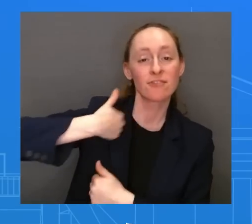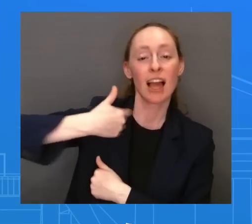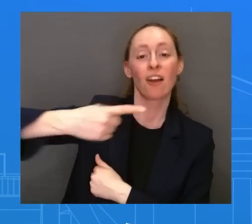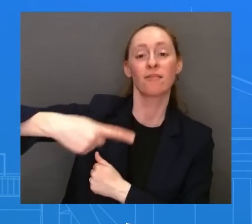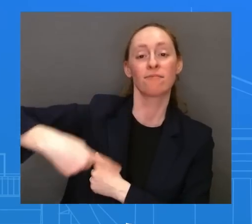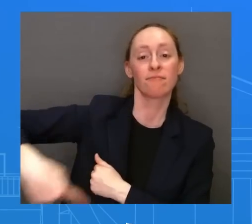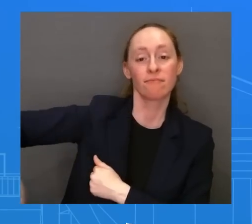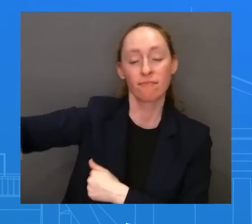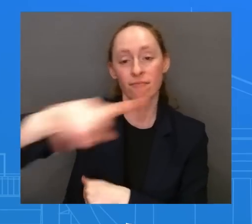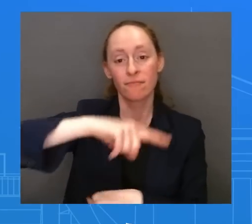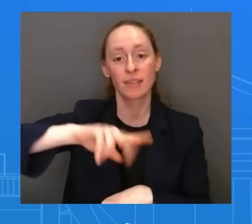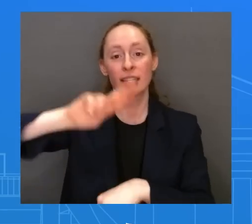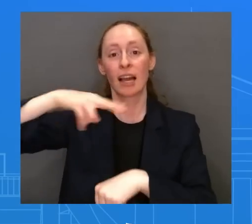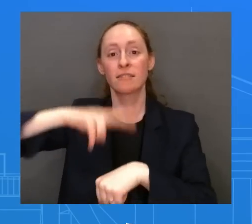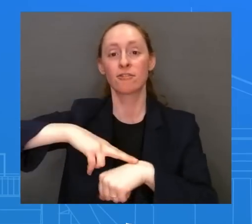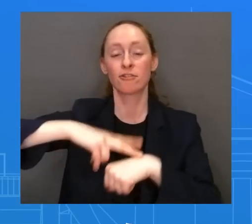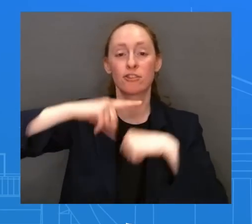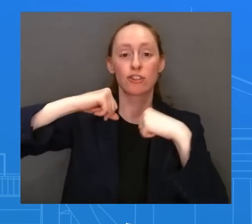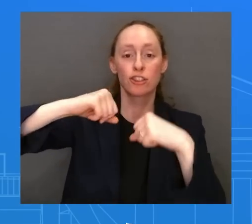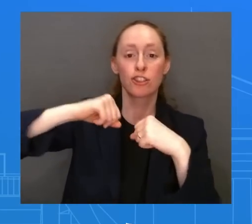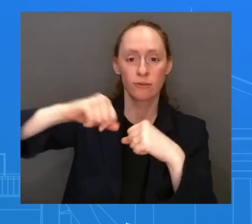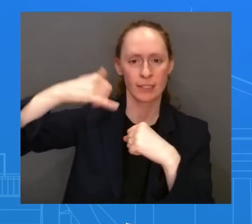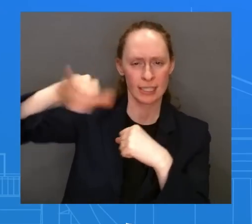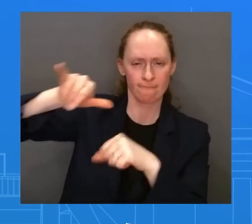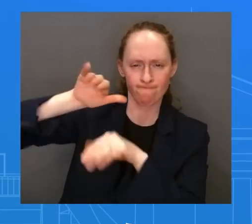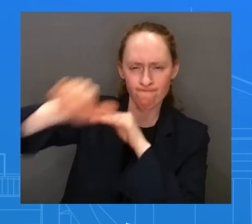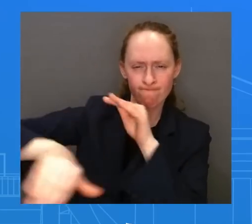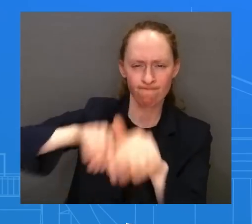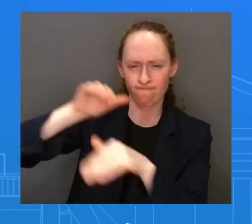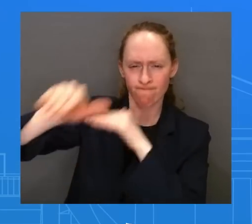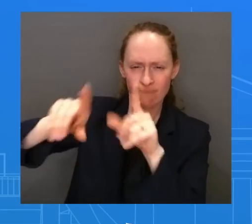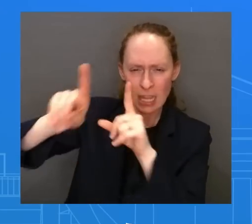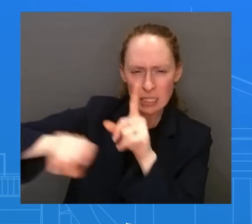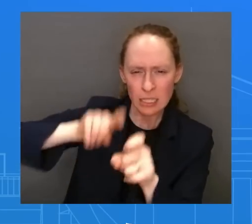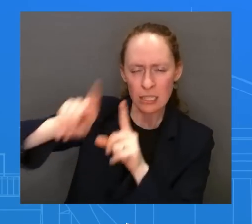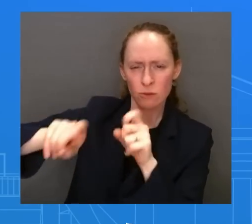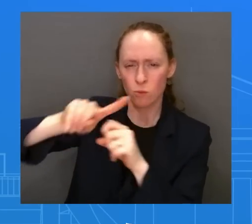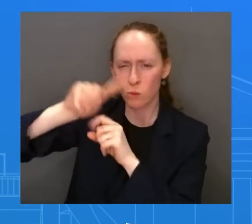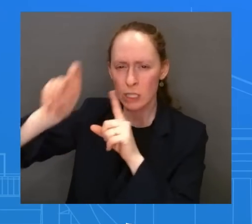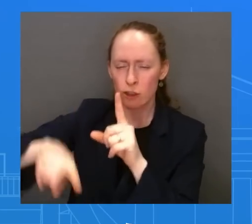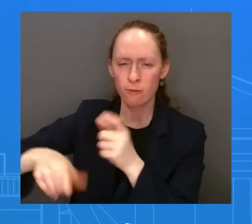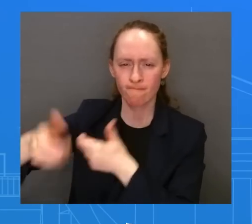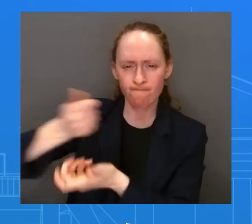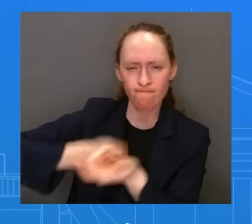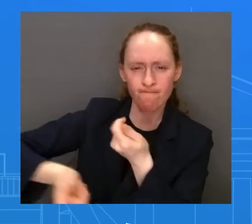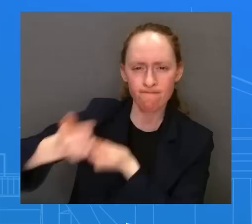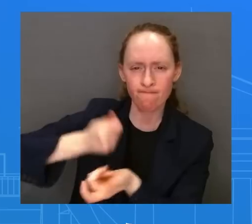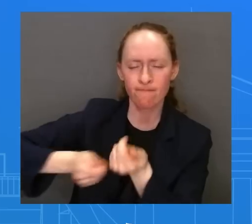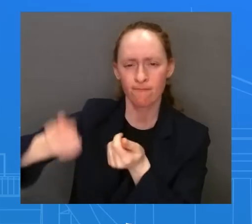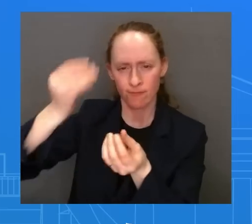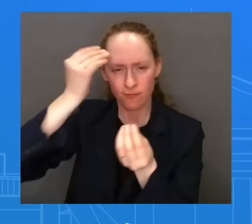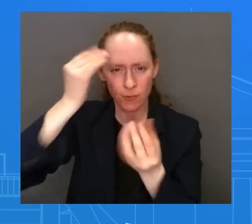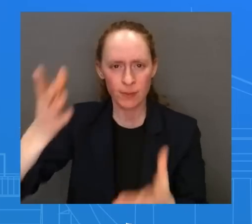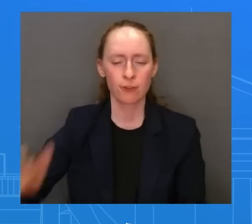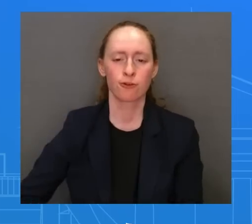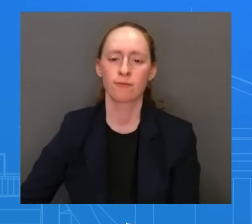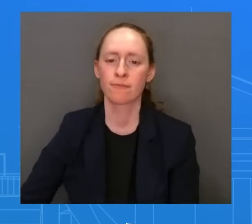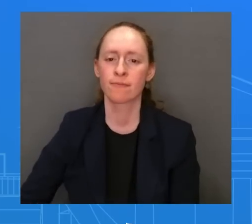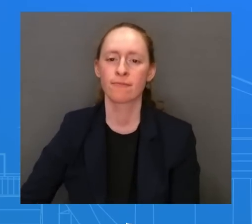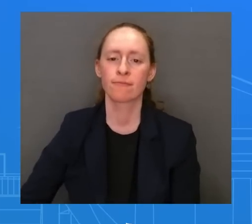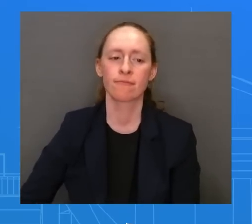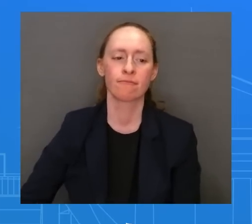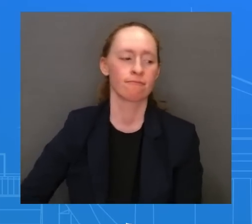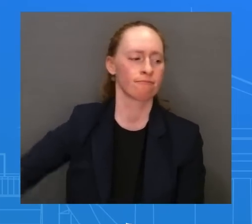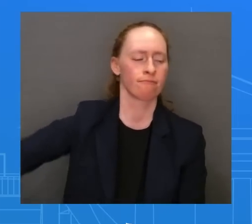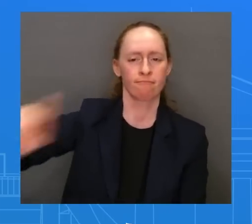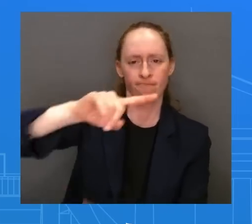answers and getting responses and he acted on the best military judgment and the best assessments from the intelligence Community